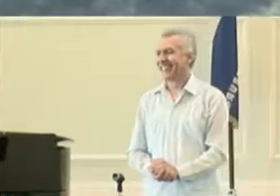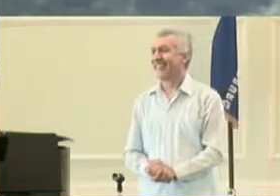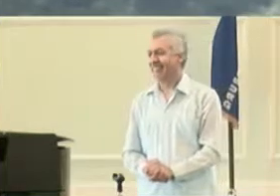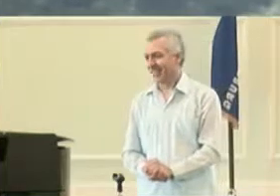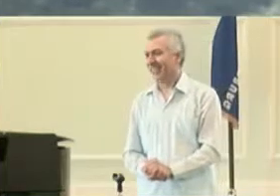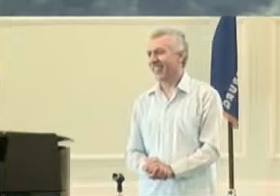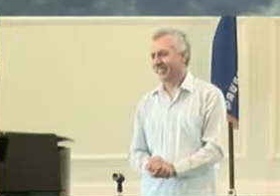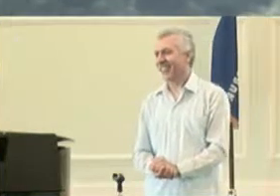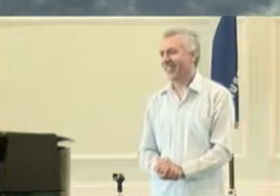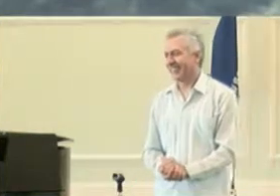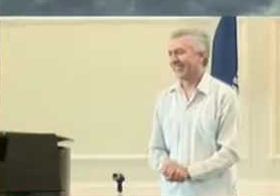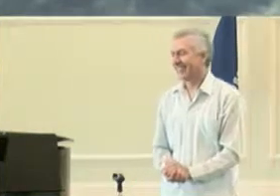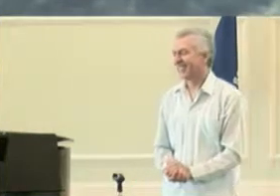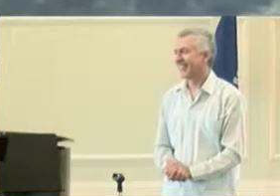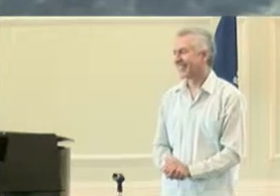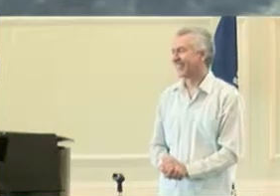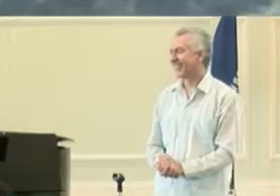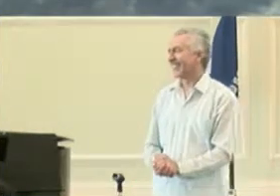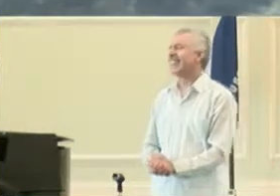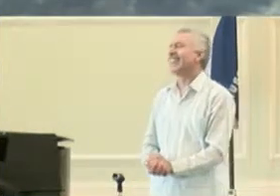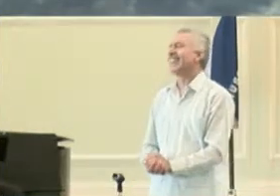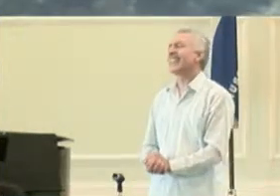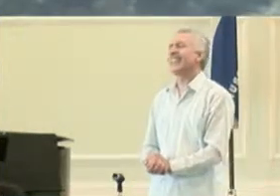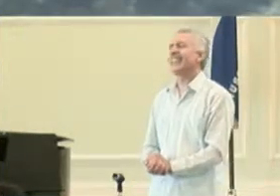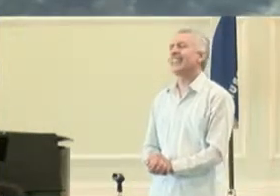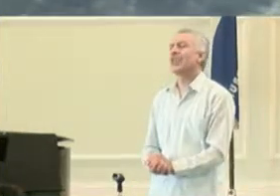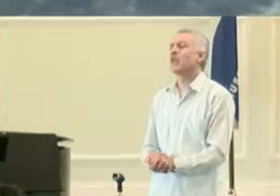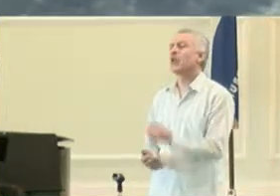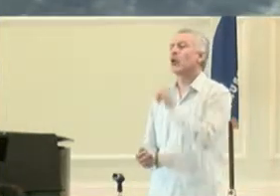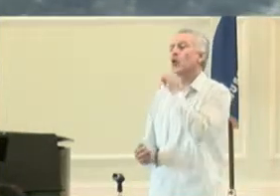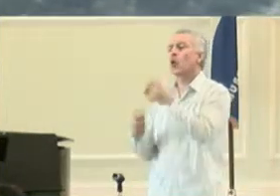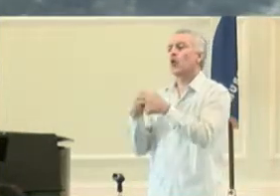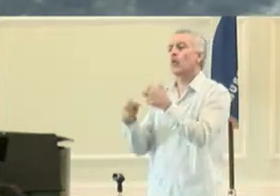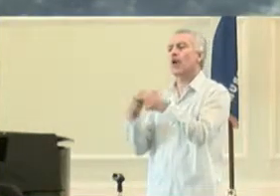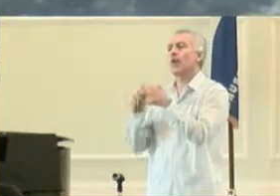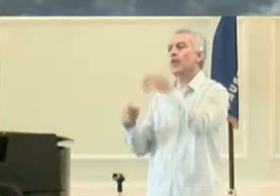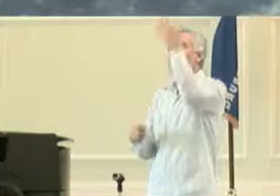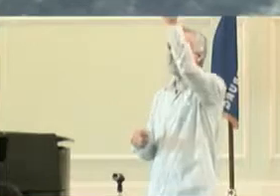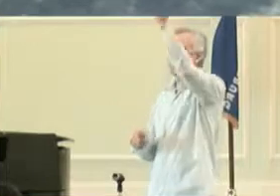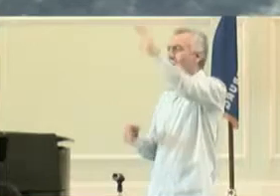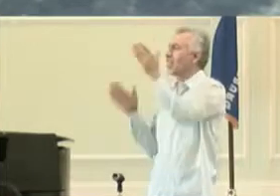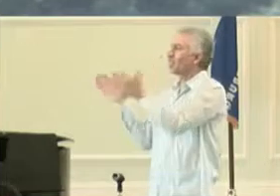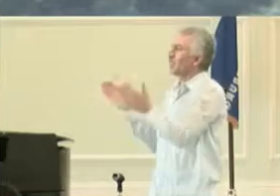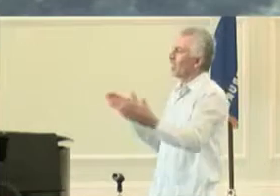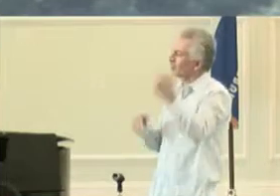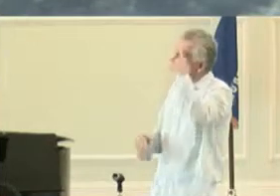spots in God's plan. Amen? In fact,